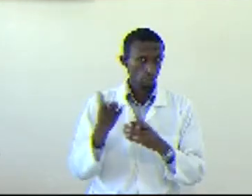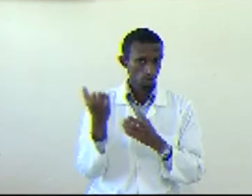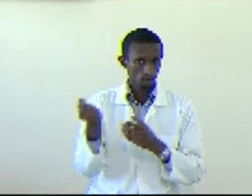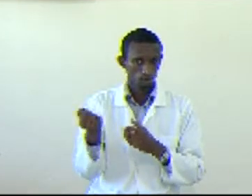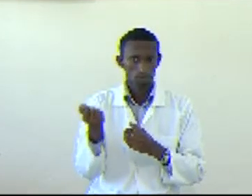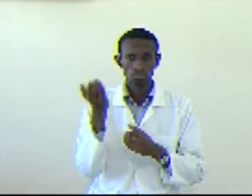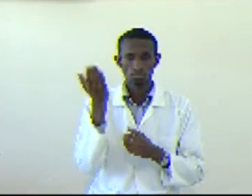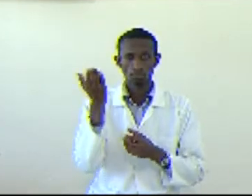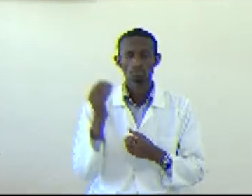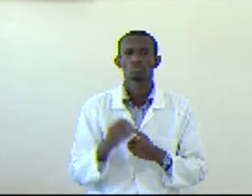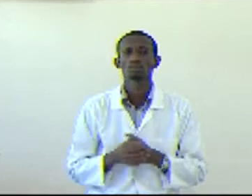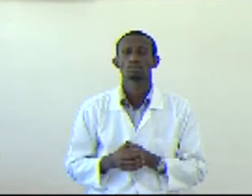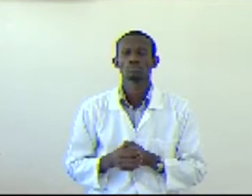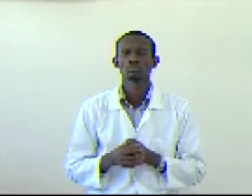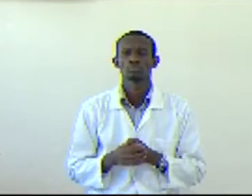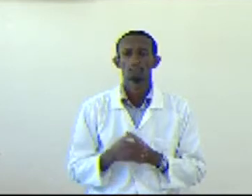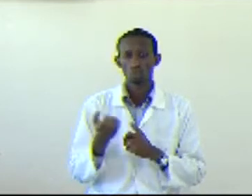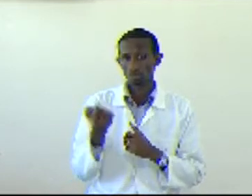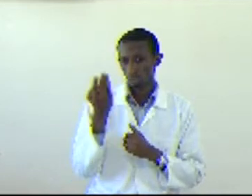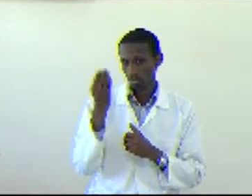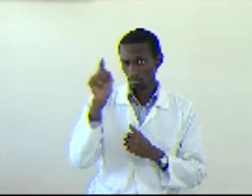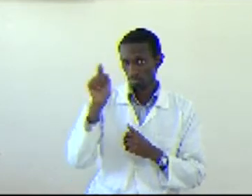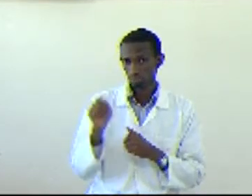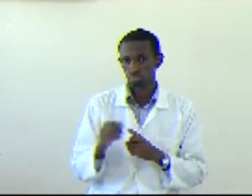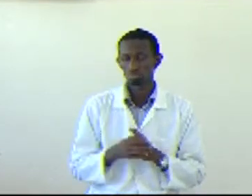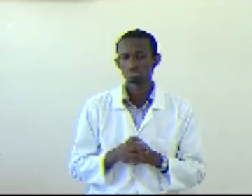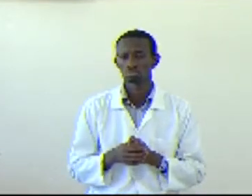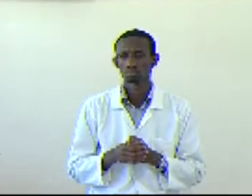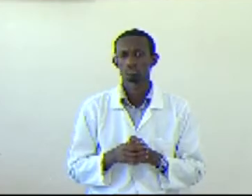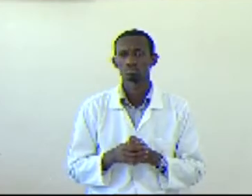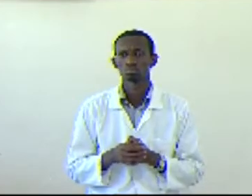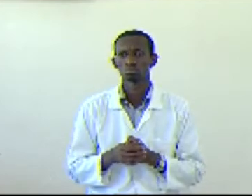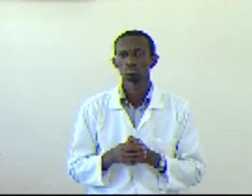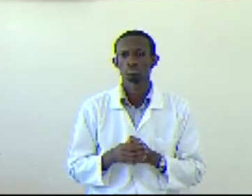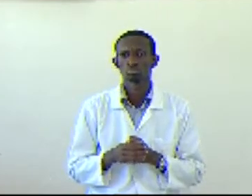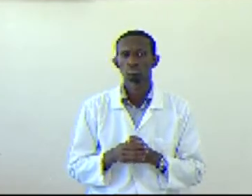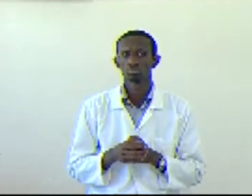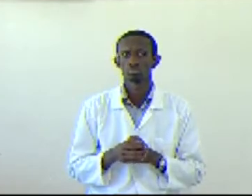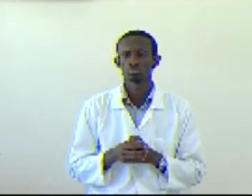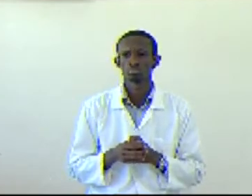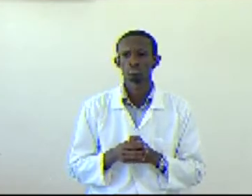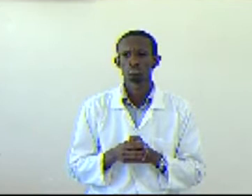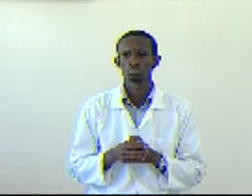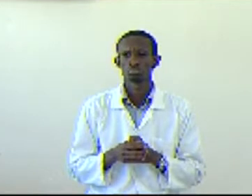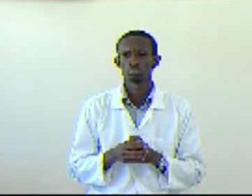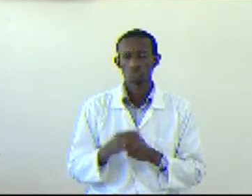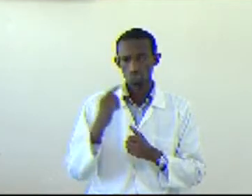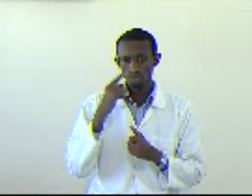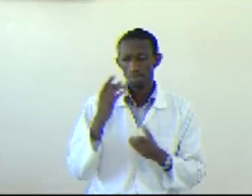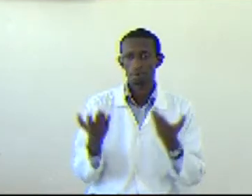this point or these things into what we have up there. So we are going to